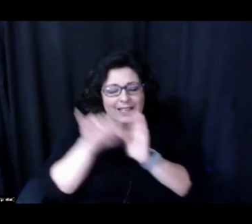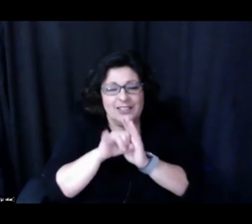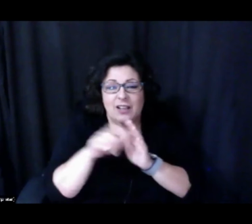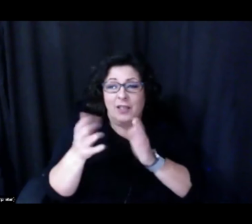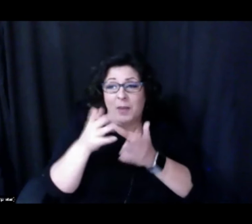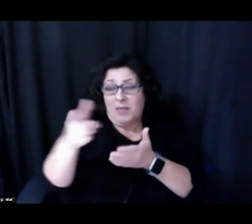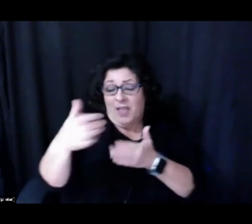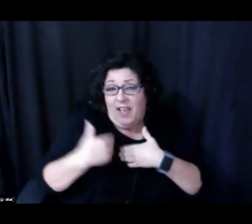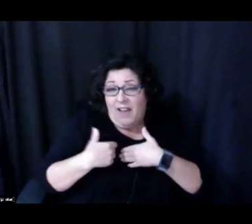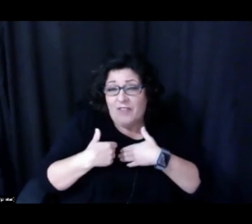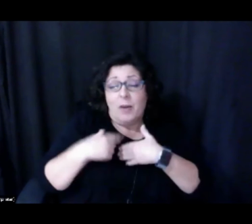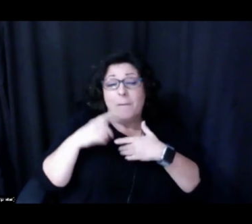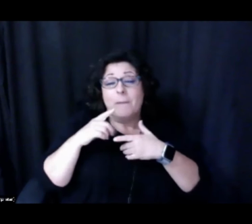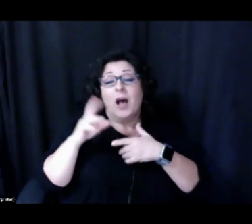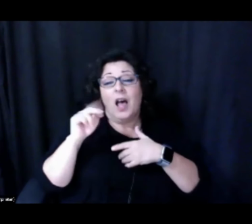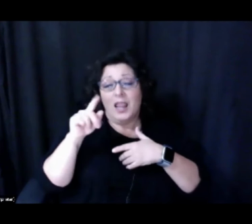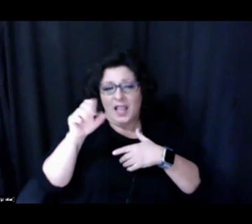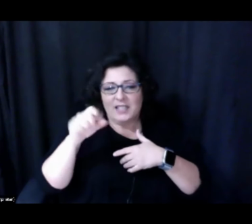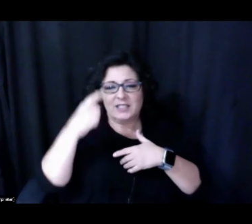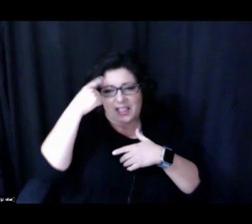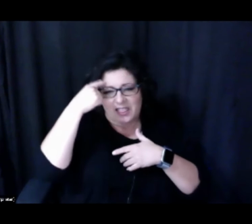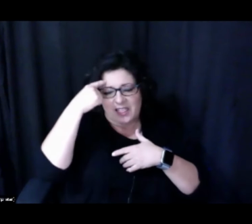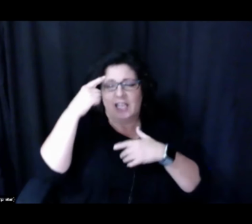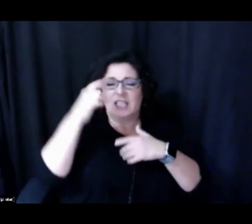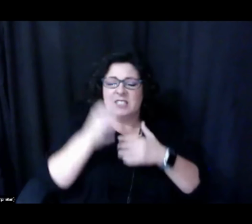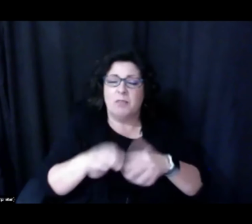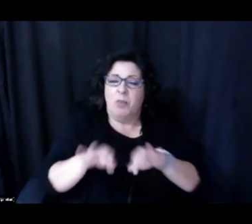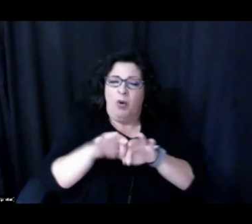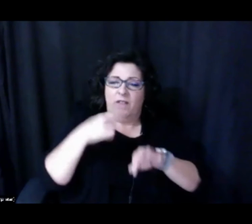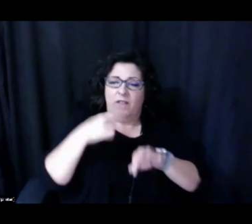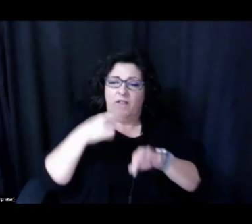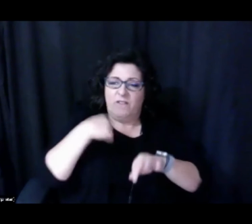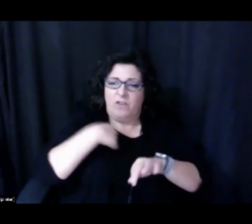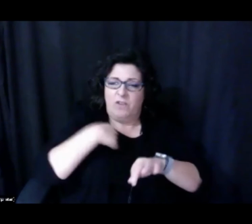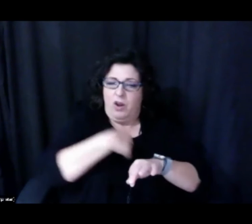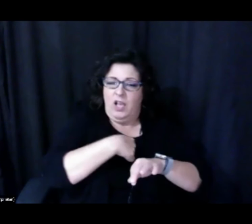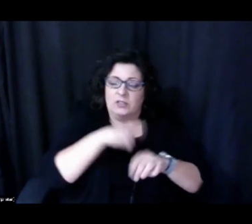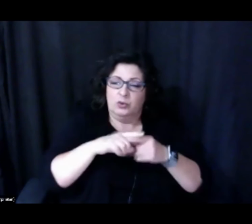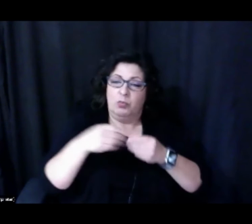hold unless they think it's relevant for us to provide services.